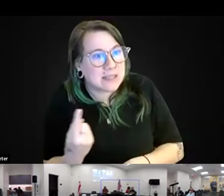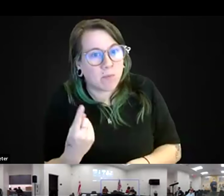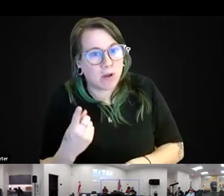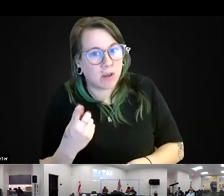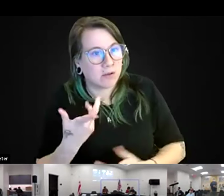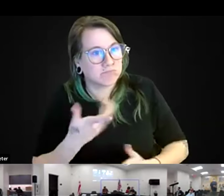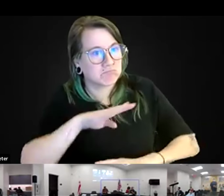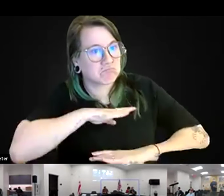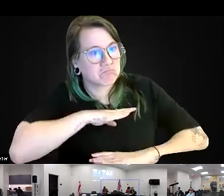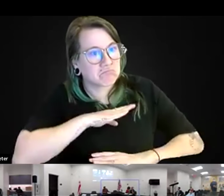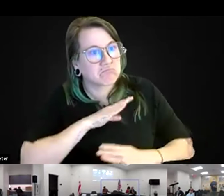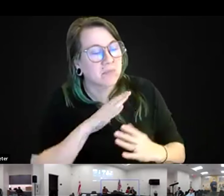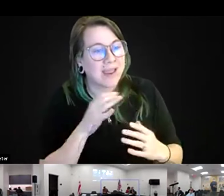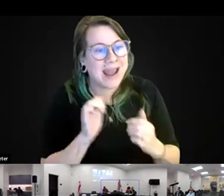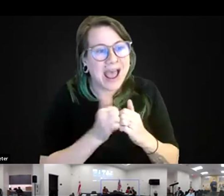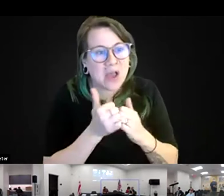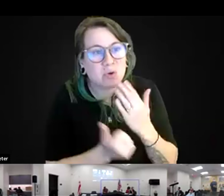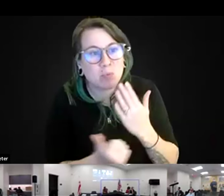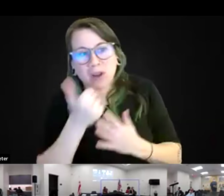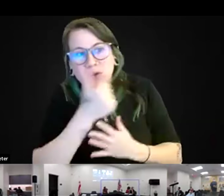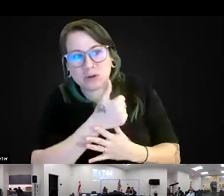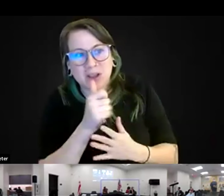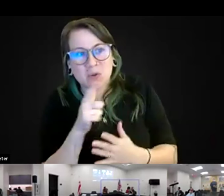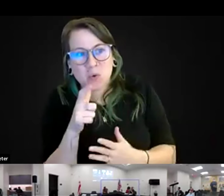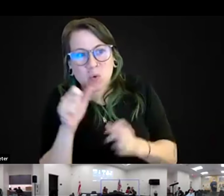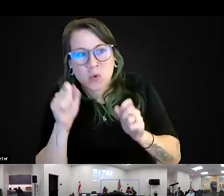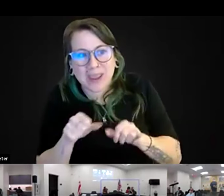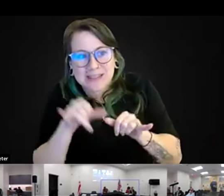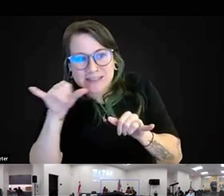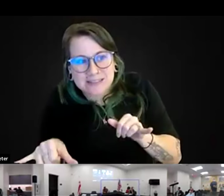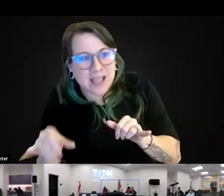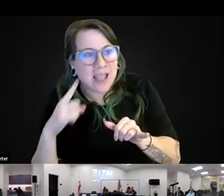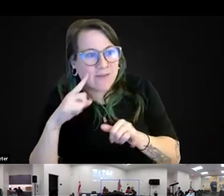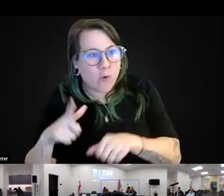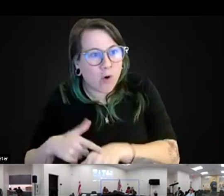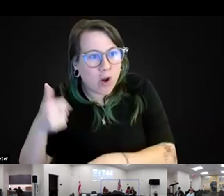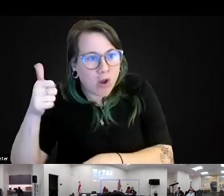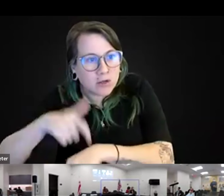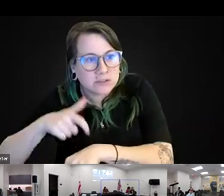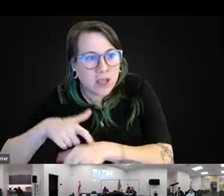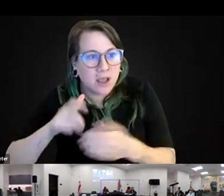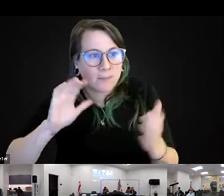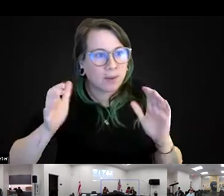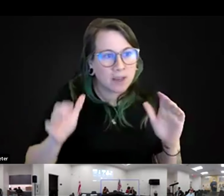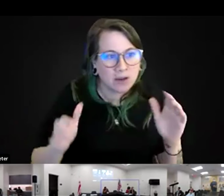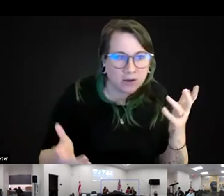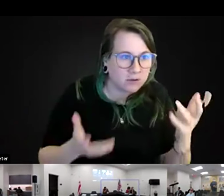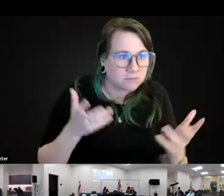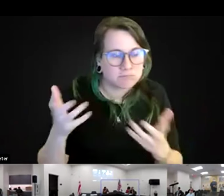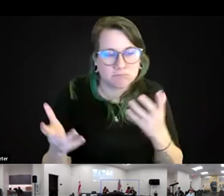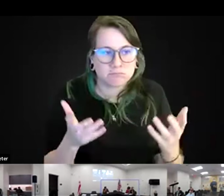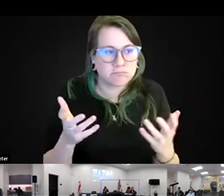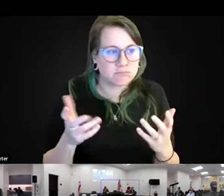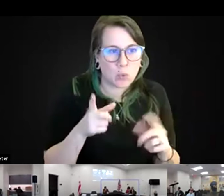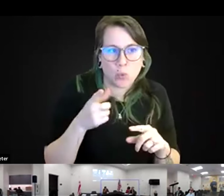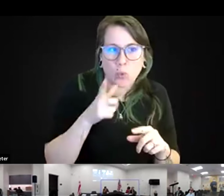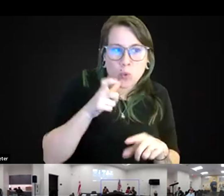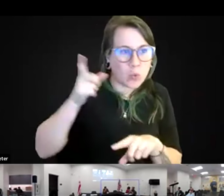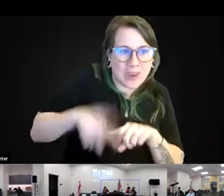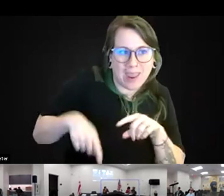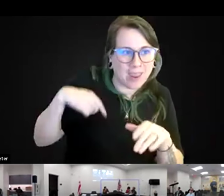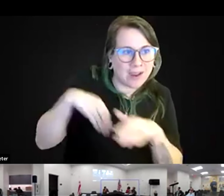how do you prioritize who can stay for a longer time and who can't get